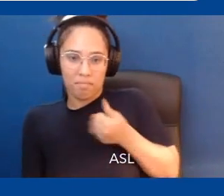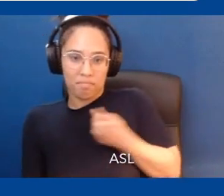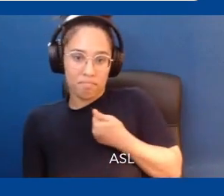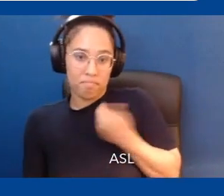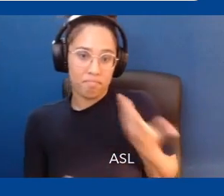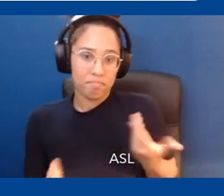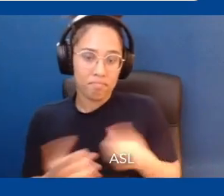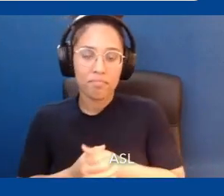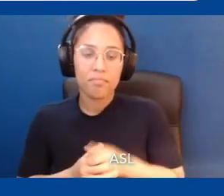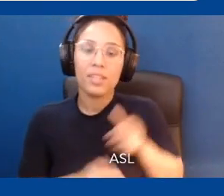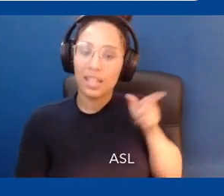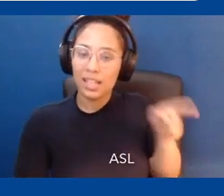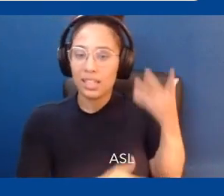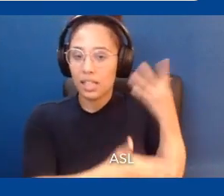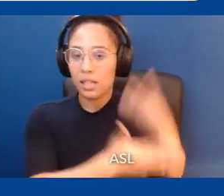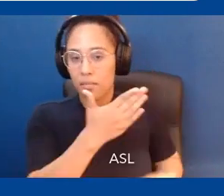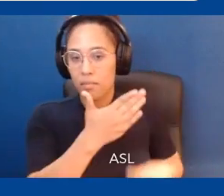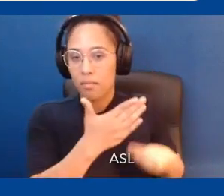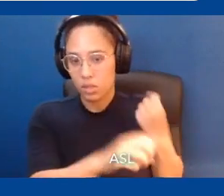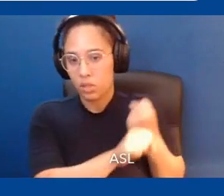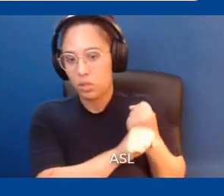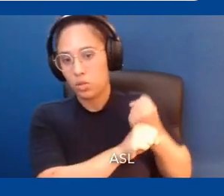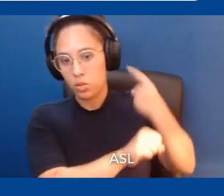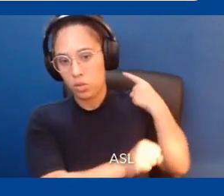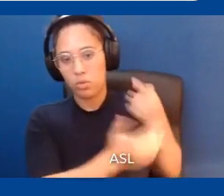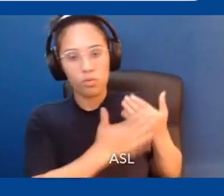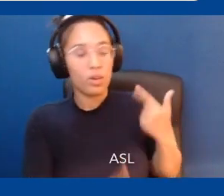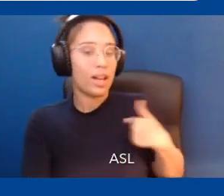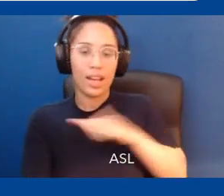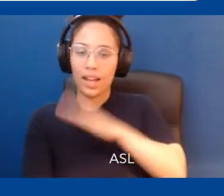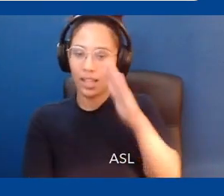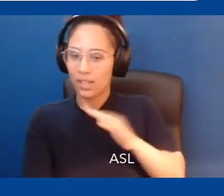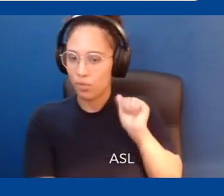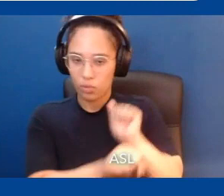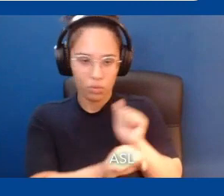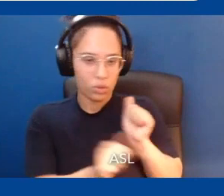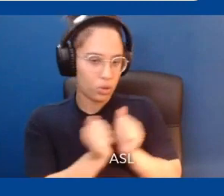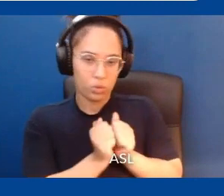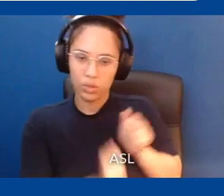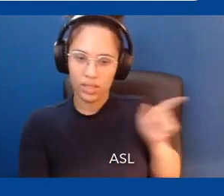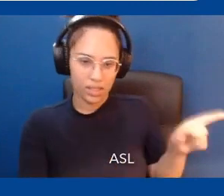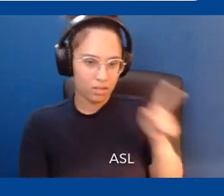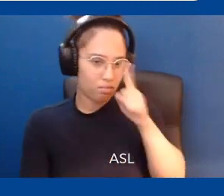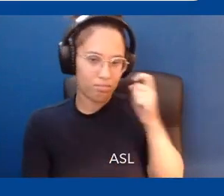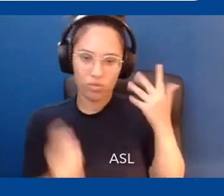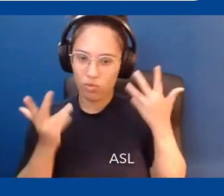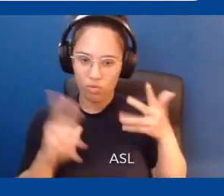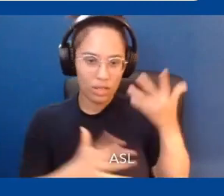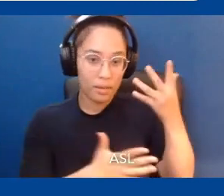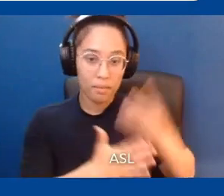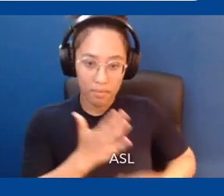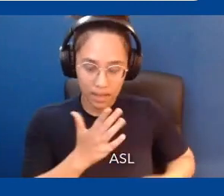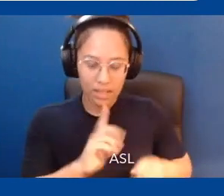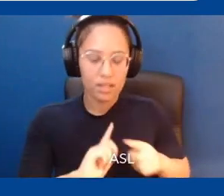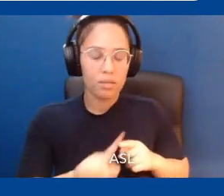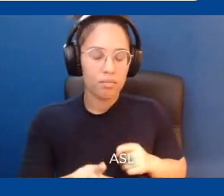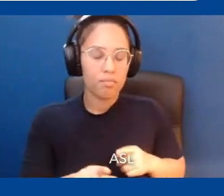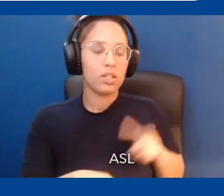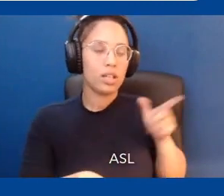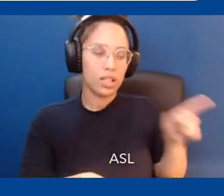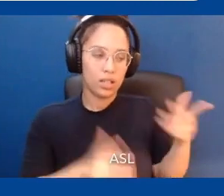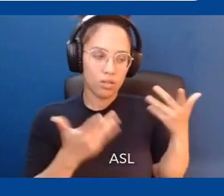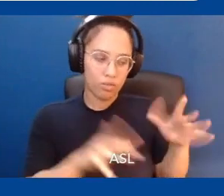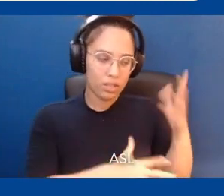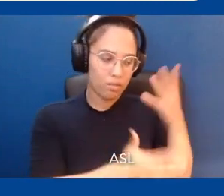never worked with Robert Gardner. He left before I got there. But a year after he died, an assistant working with